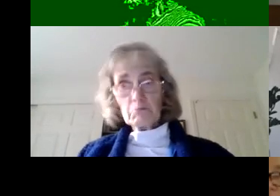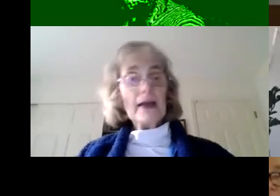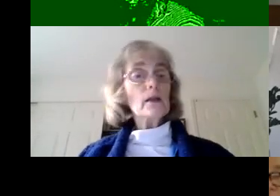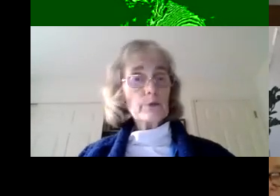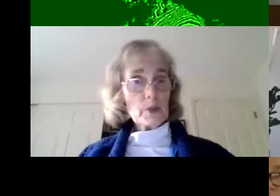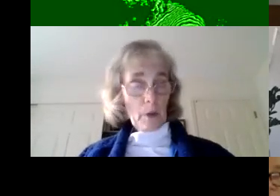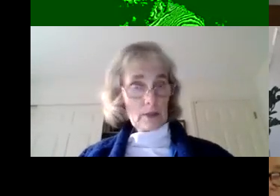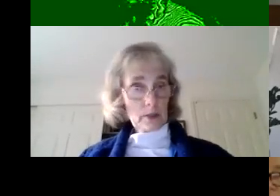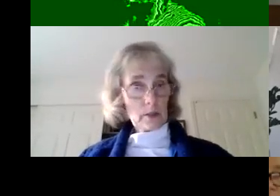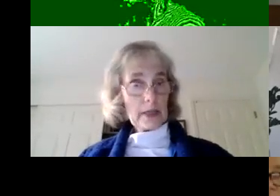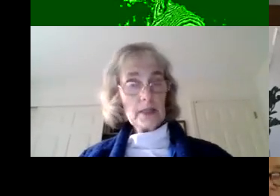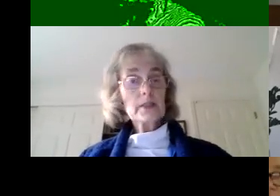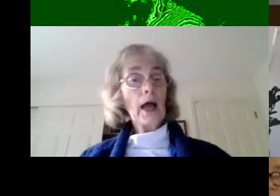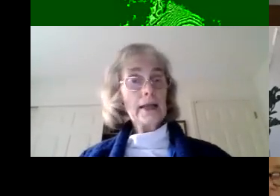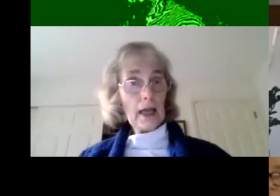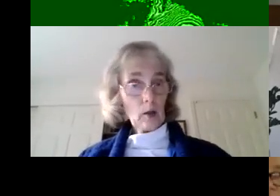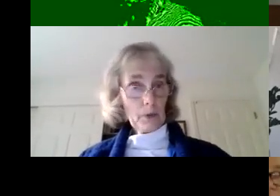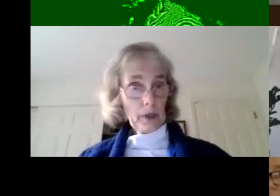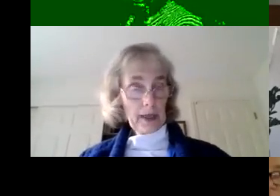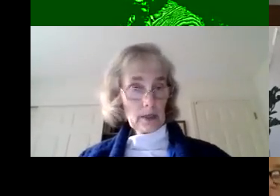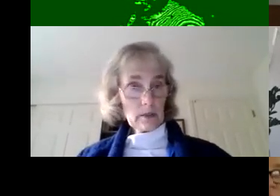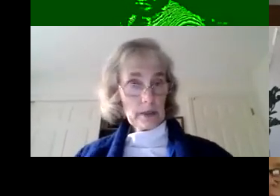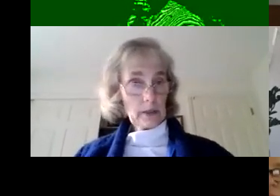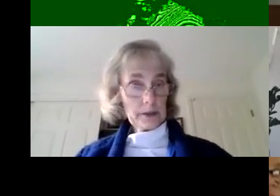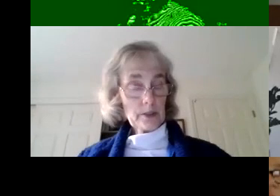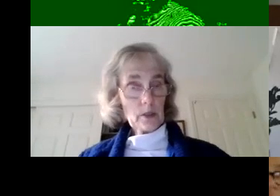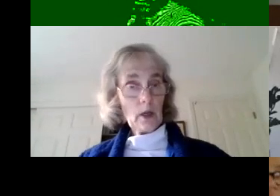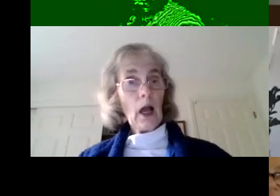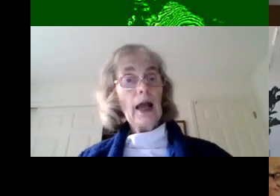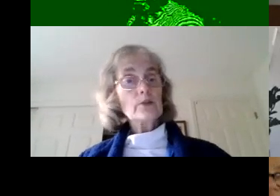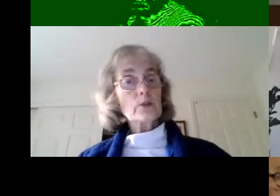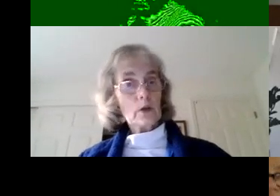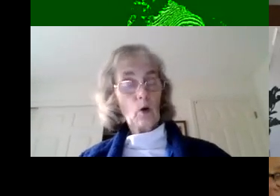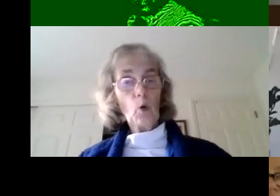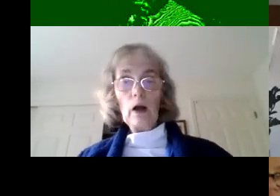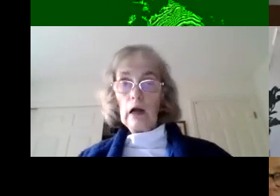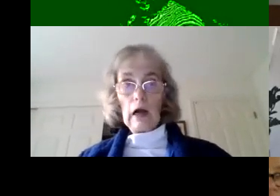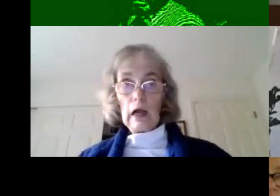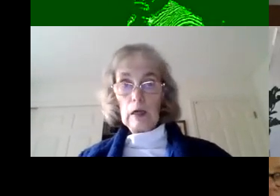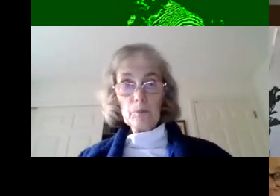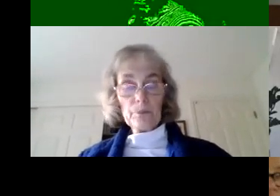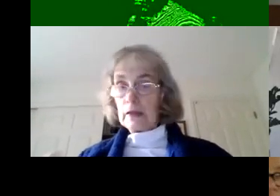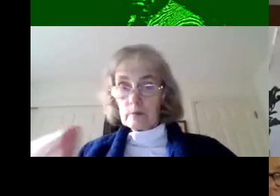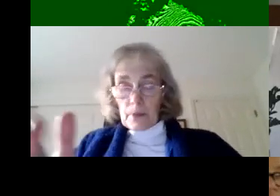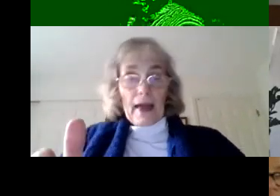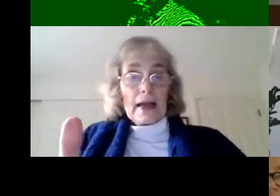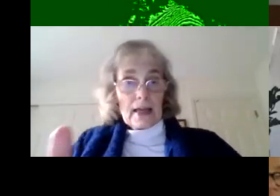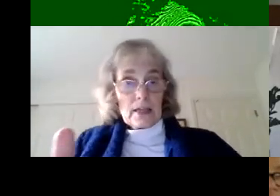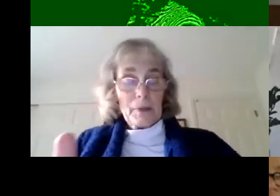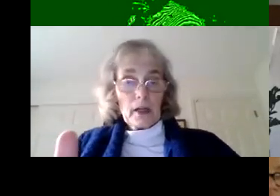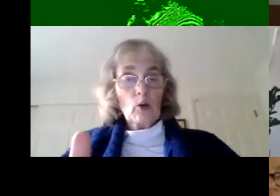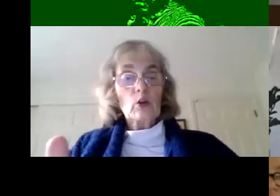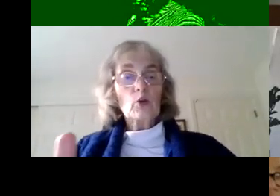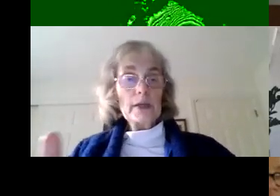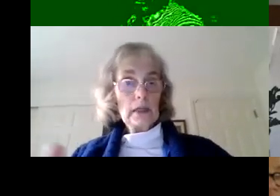some negative responses that does not help against the illness. And so that